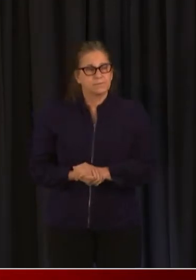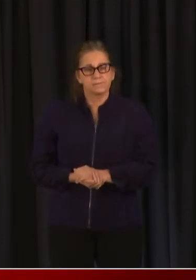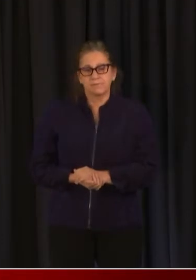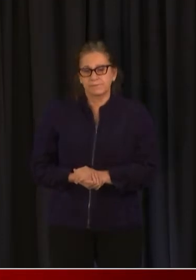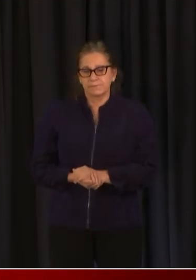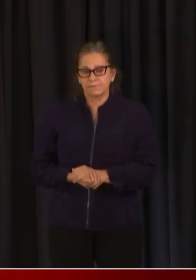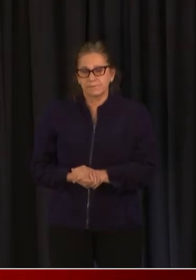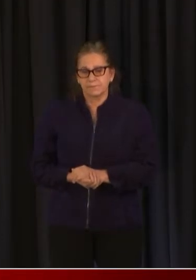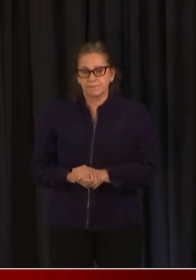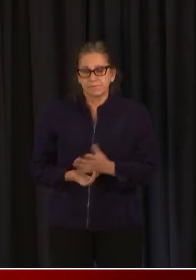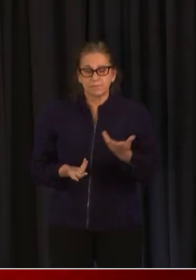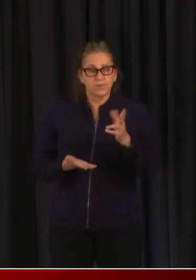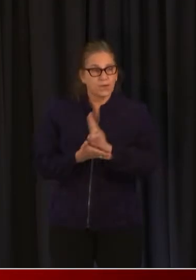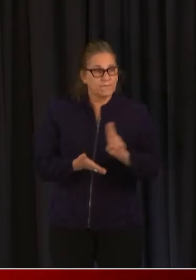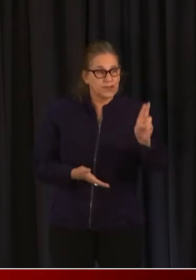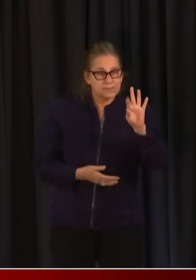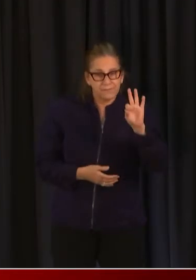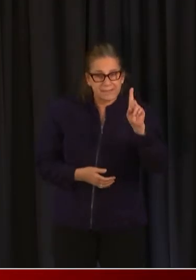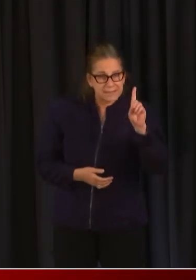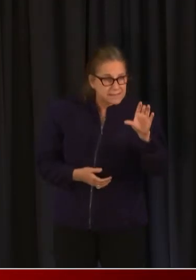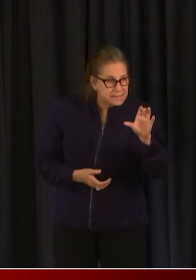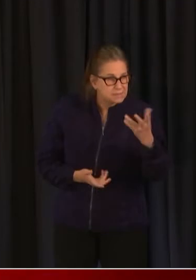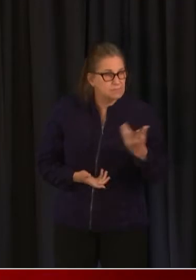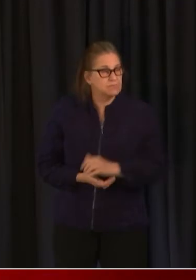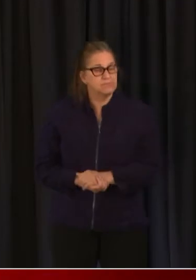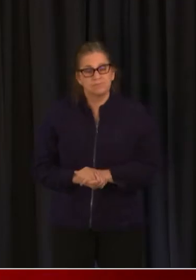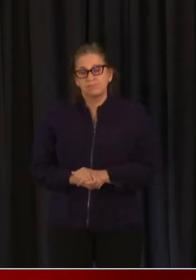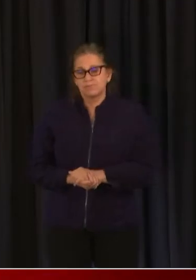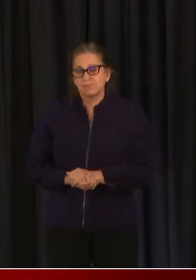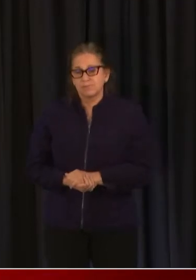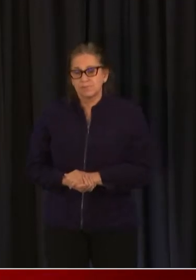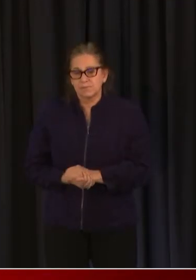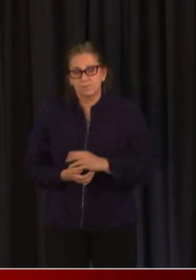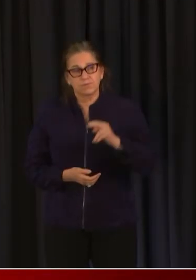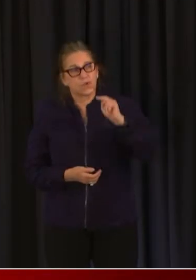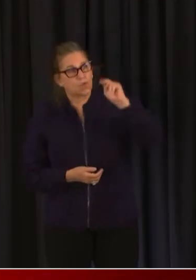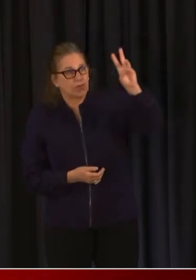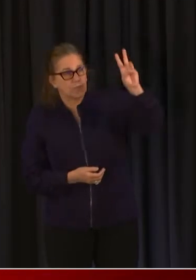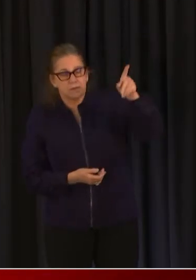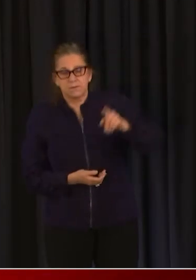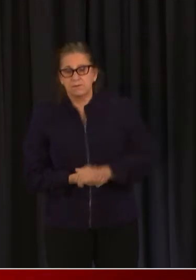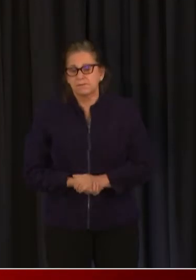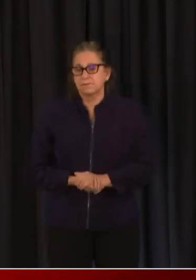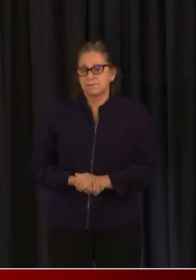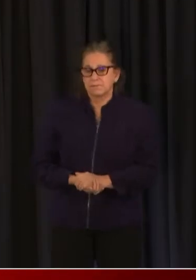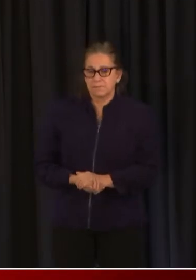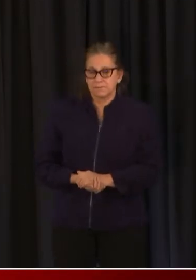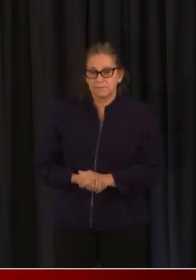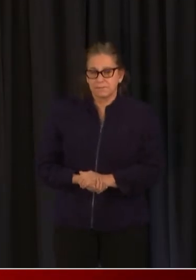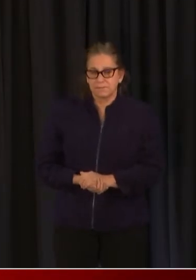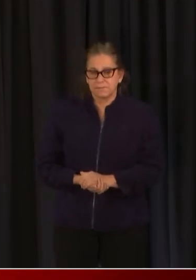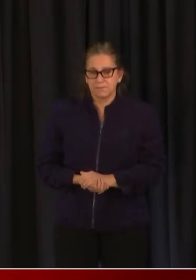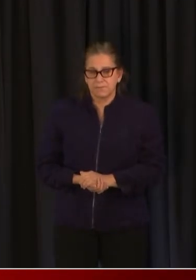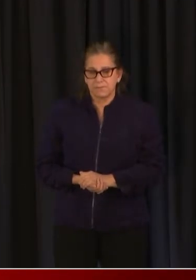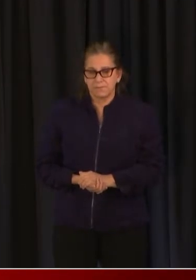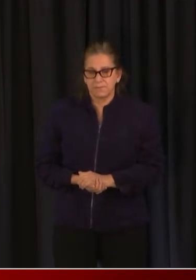the University of the District of Columbia on Connecticut Avenue, Walter E. Washington Convention